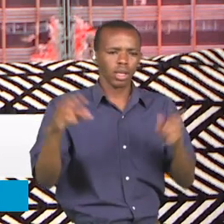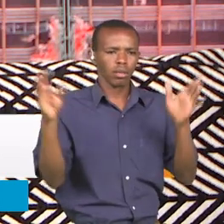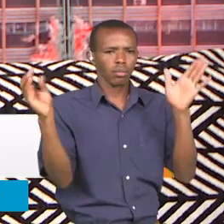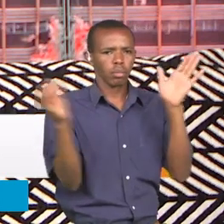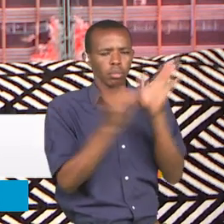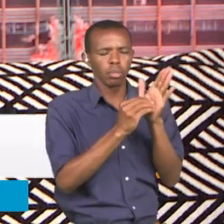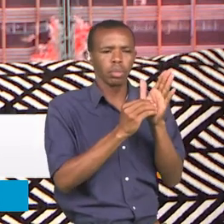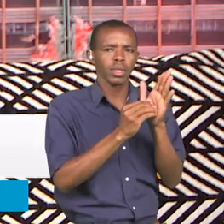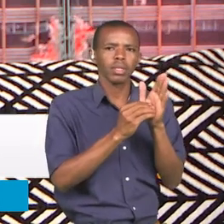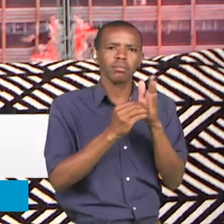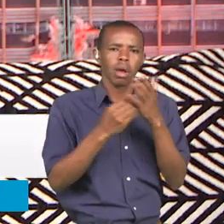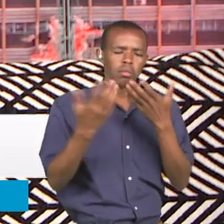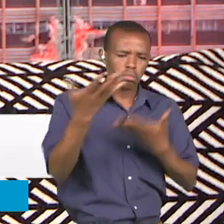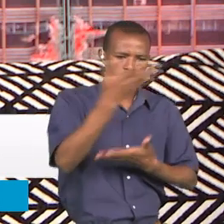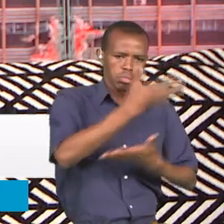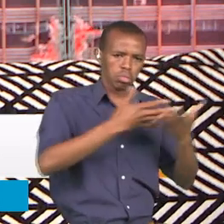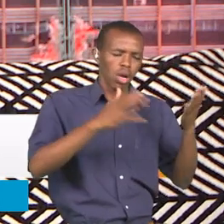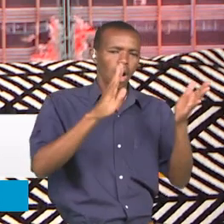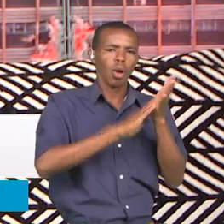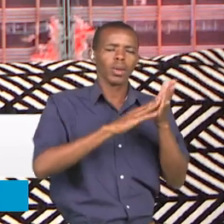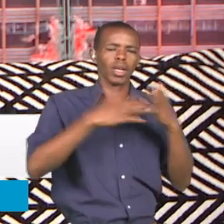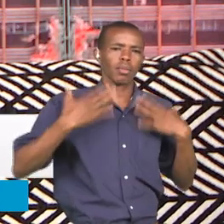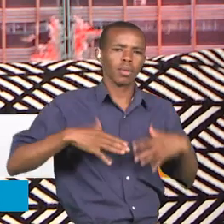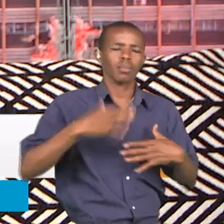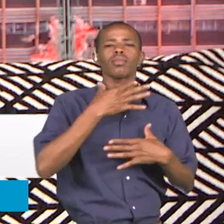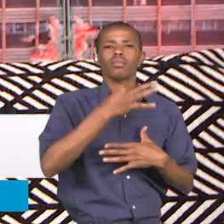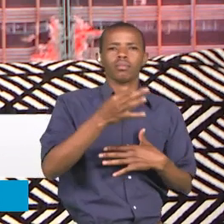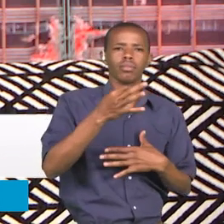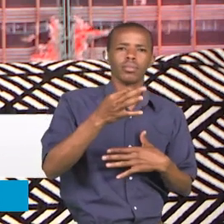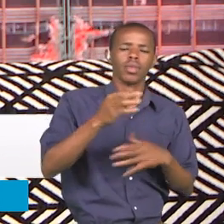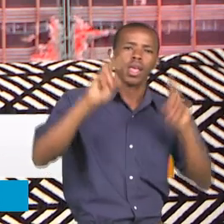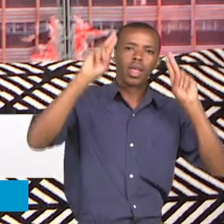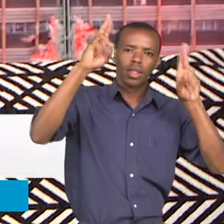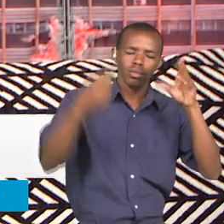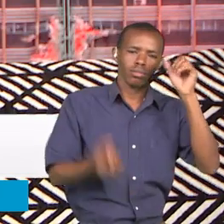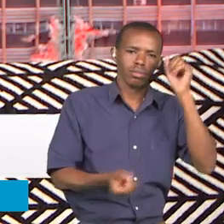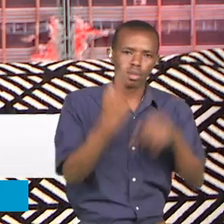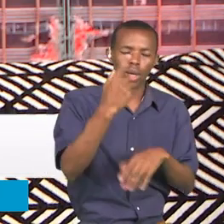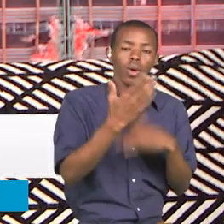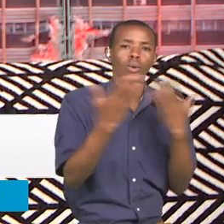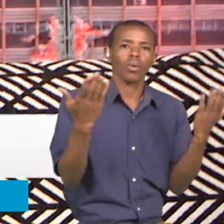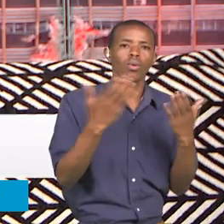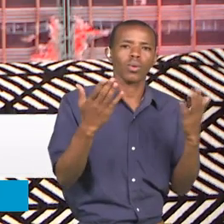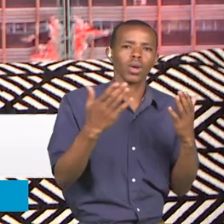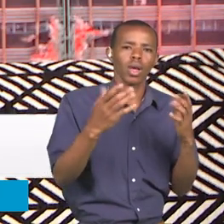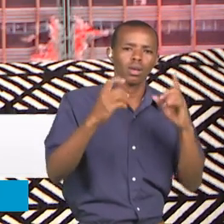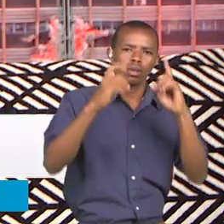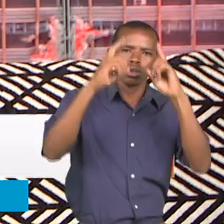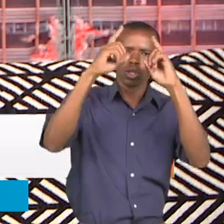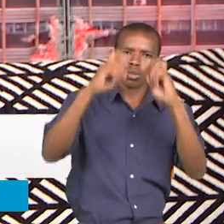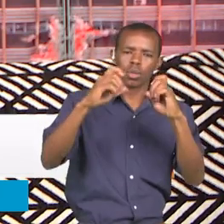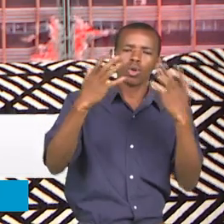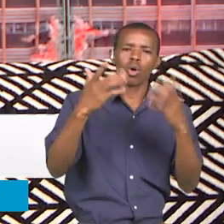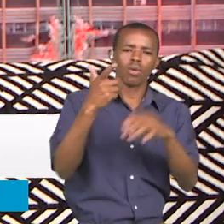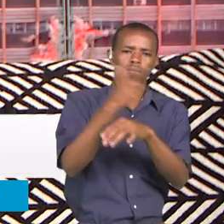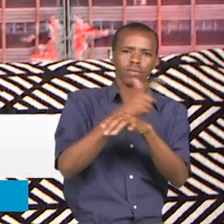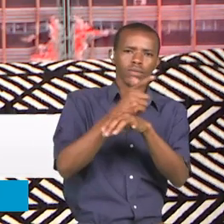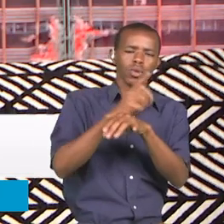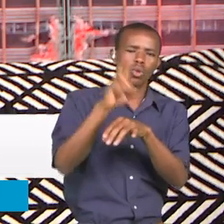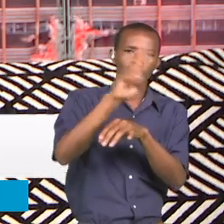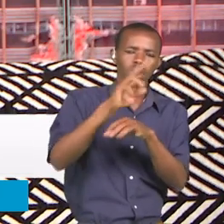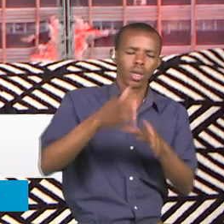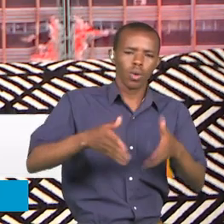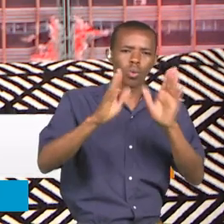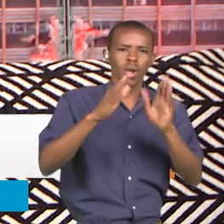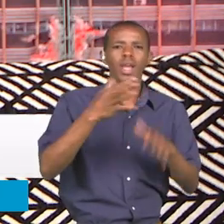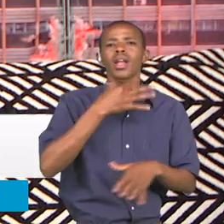interaction, comments, and people like it. Yeah. But then an issue arises where your image or your video is used in a manner that you